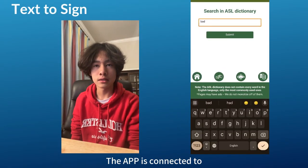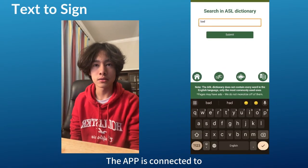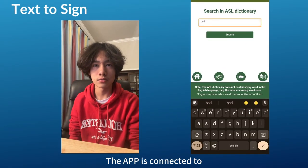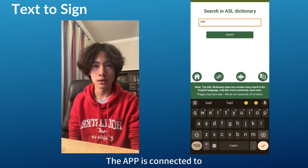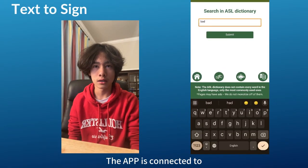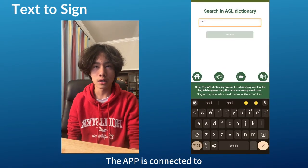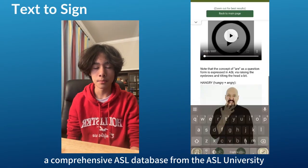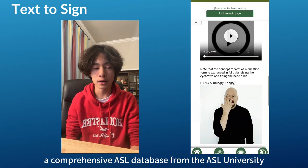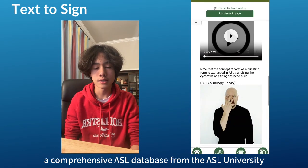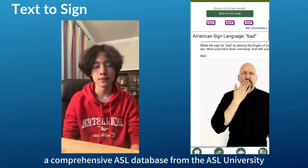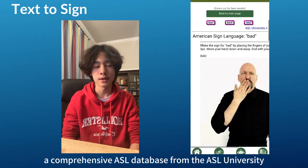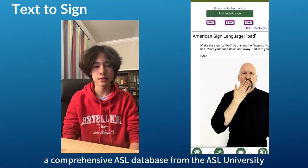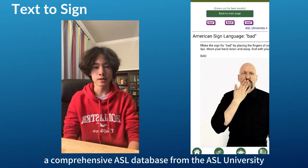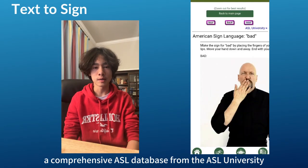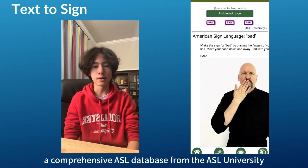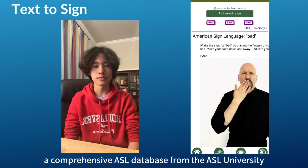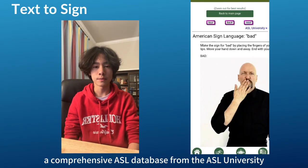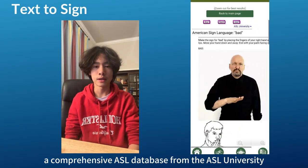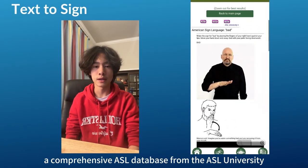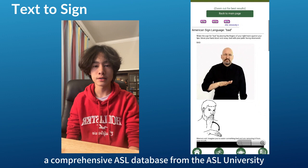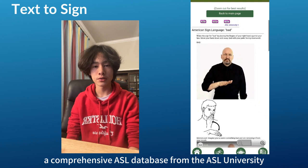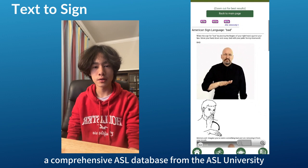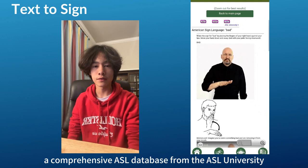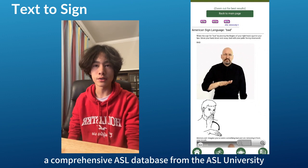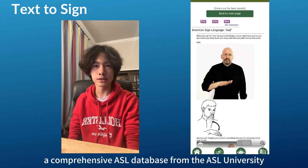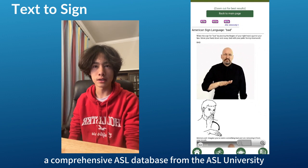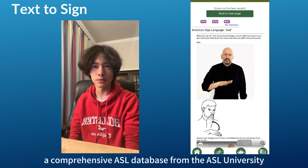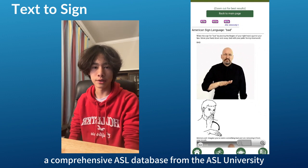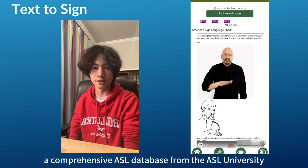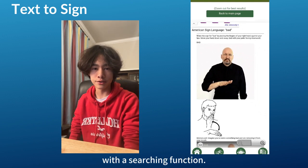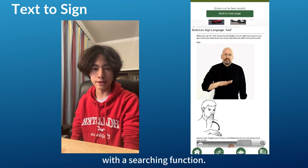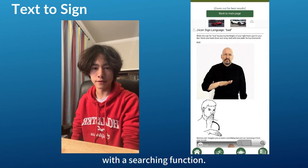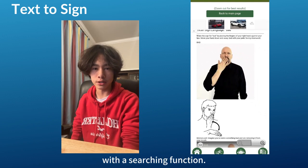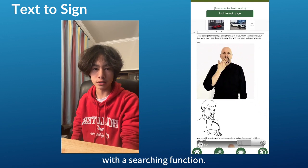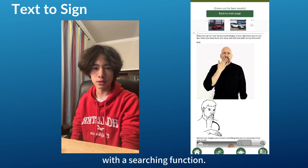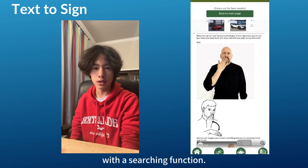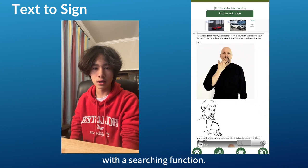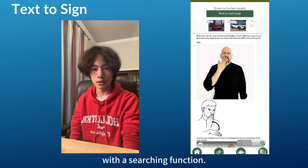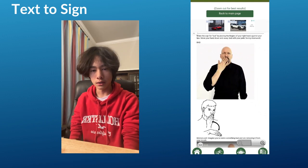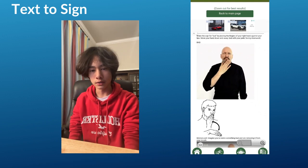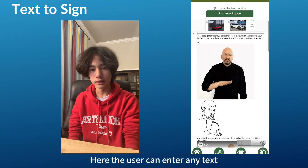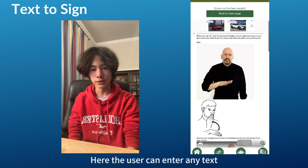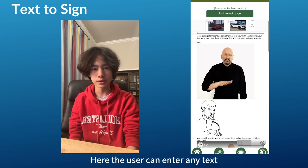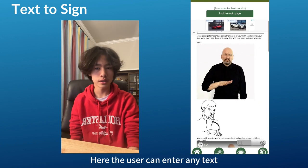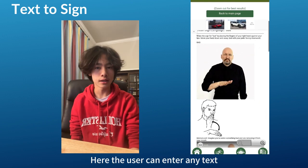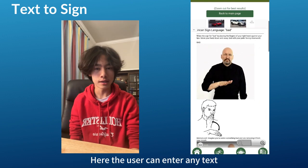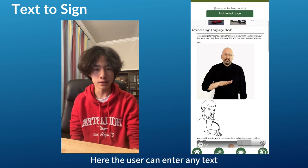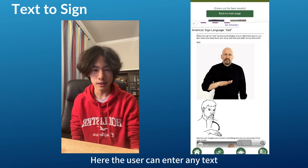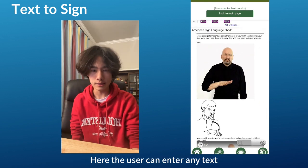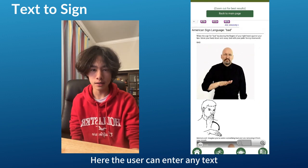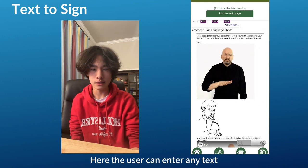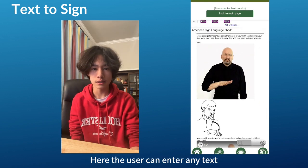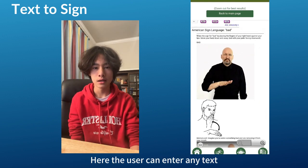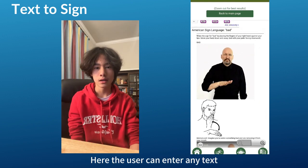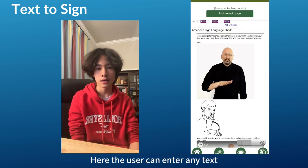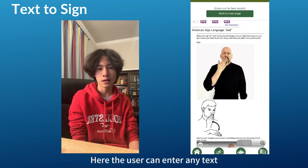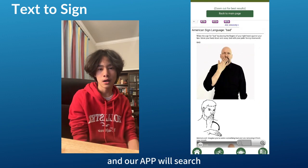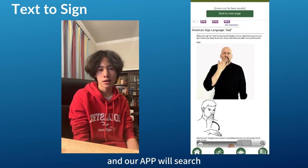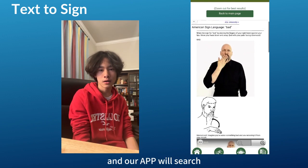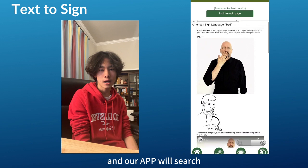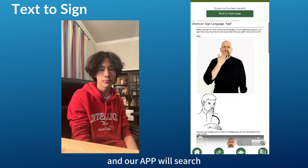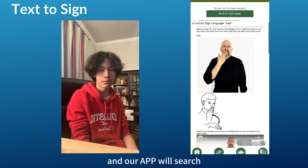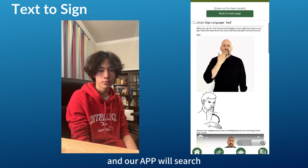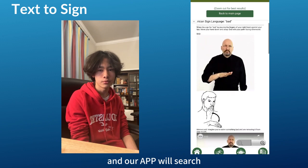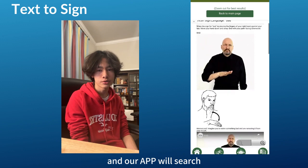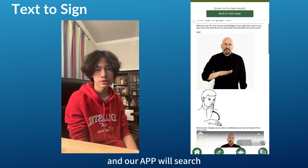app is connected to a comprehensive ASL database from the ASL University with a searching function. Here, the user can enter any text,